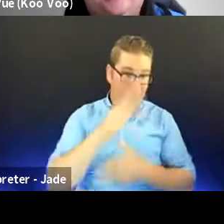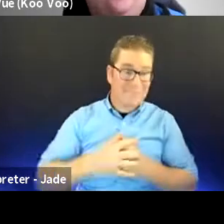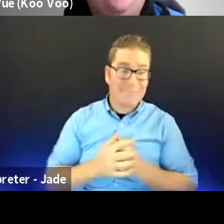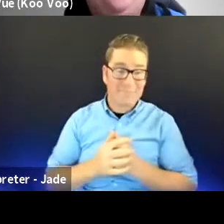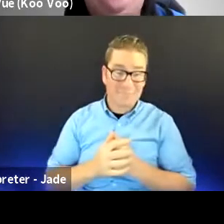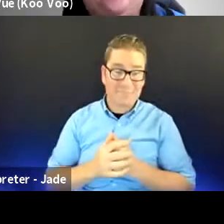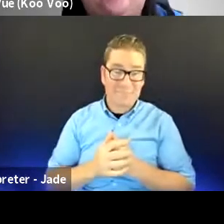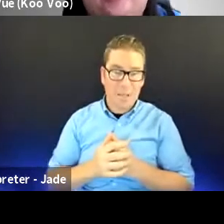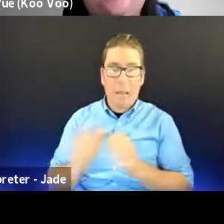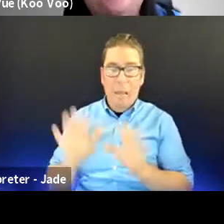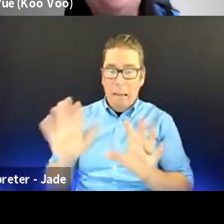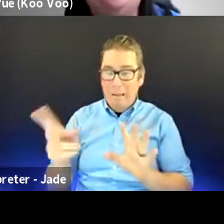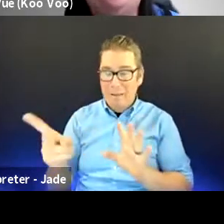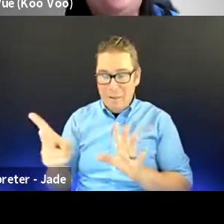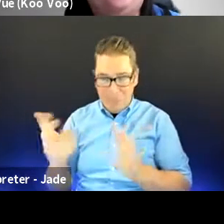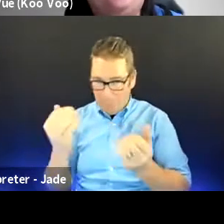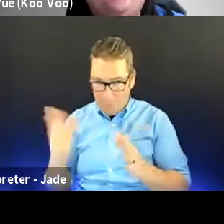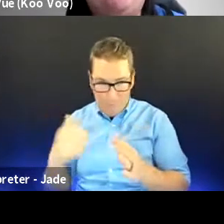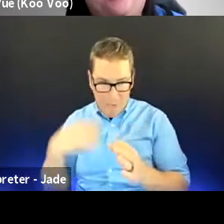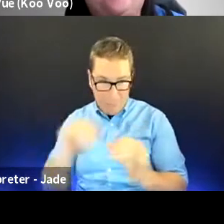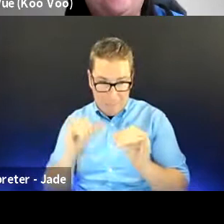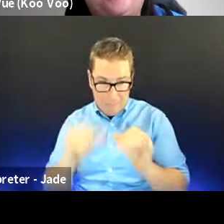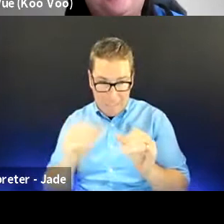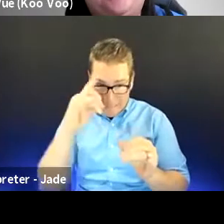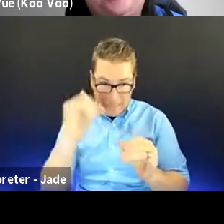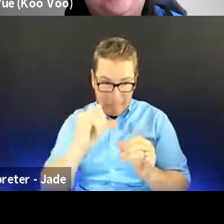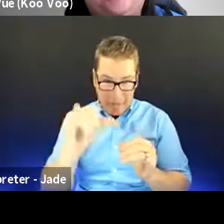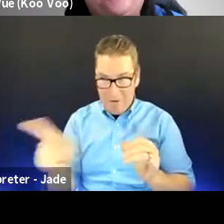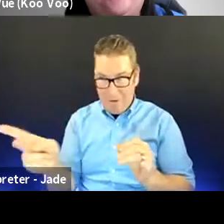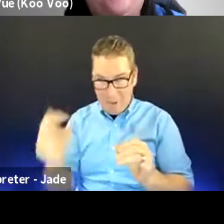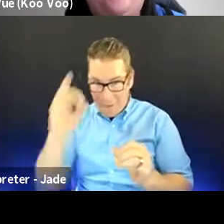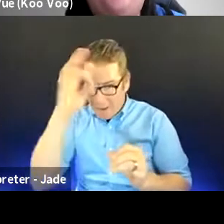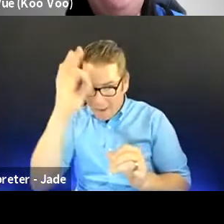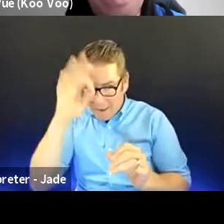stay in college forever, right? Because now here I am at Fresno City teaching.